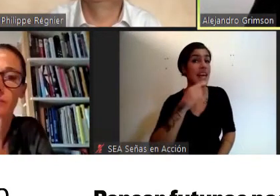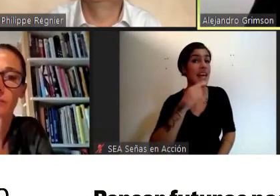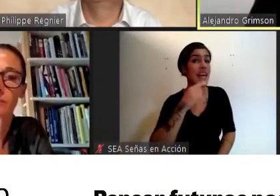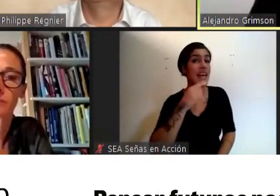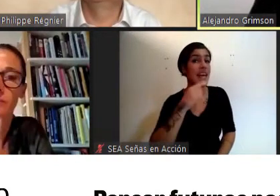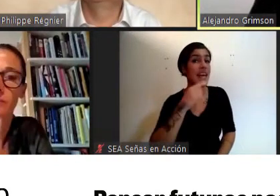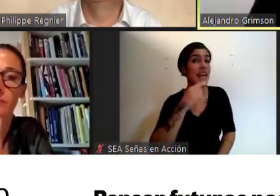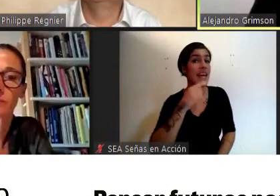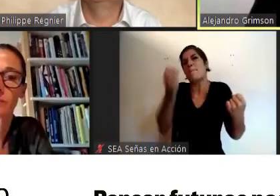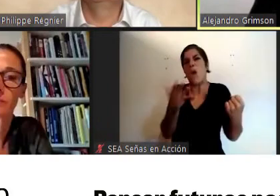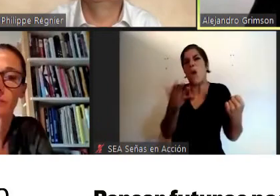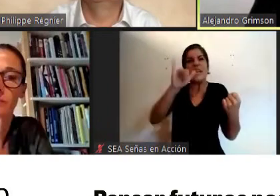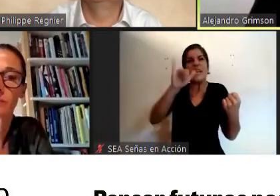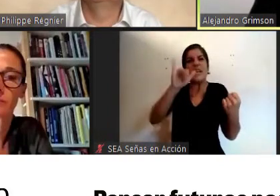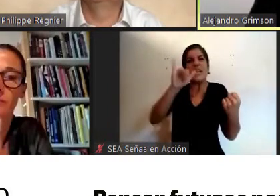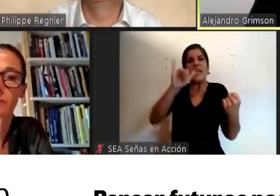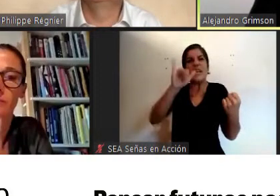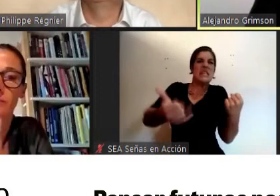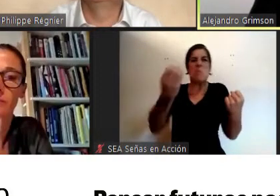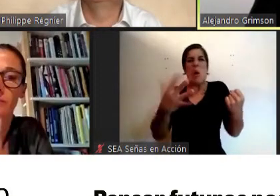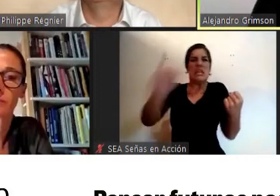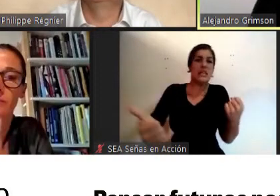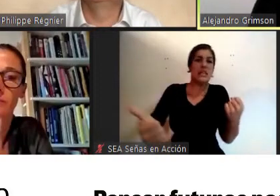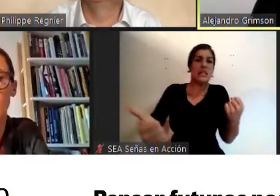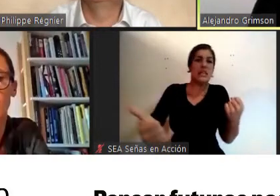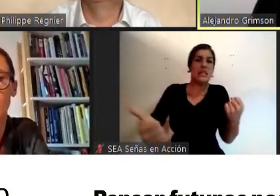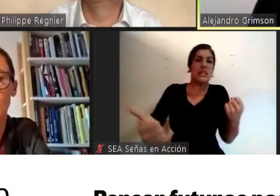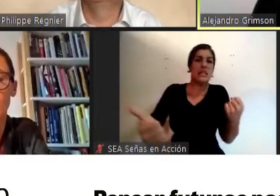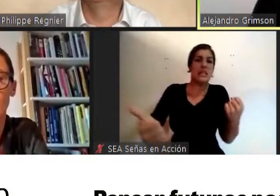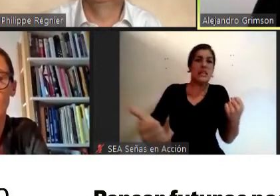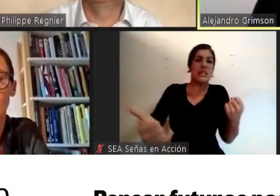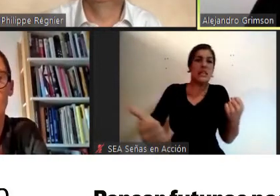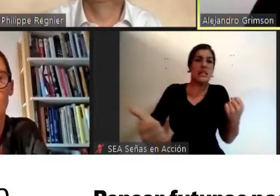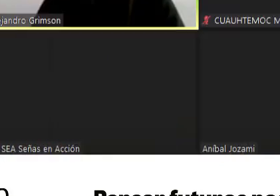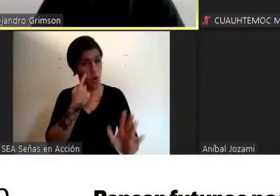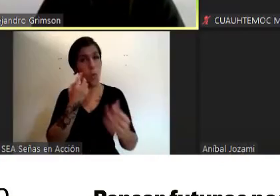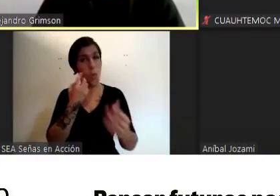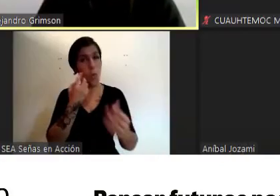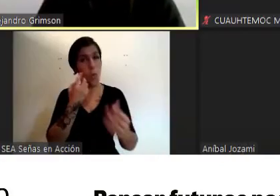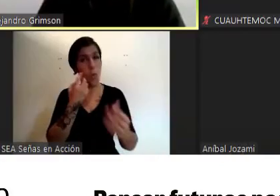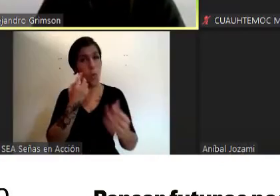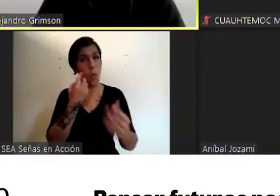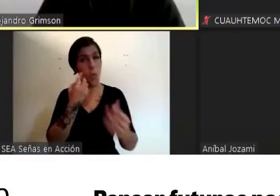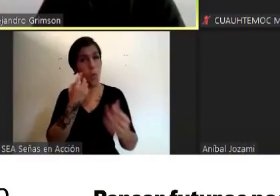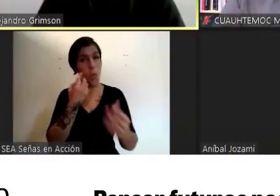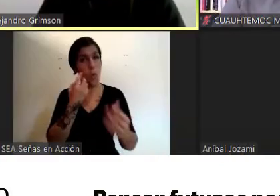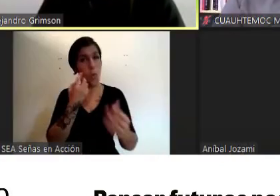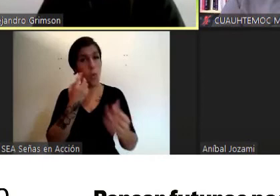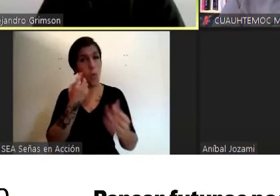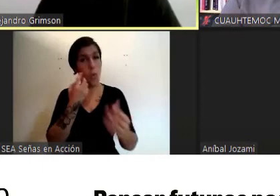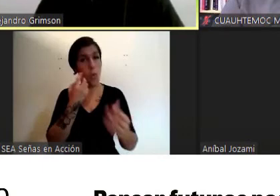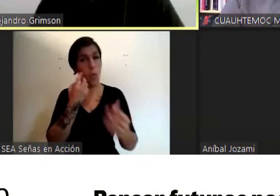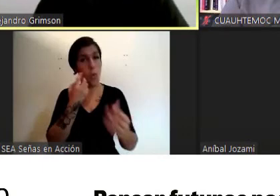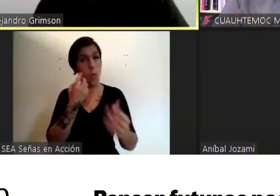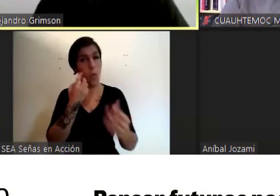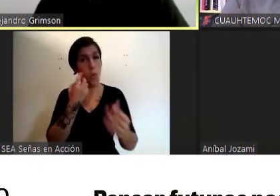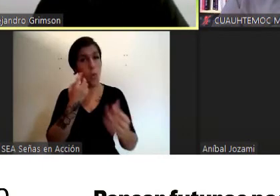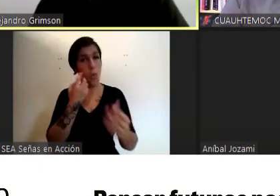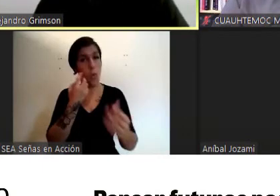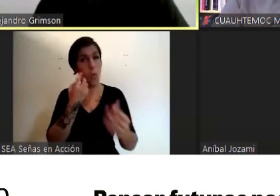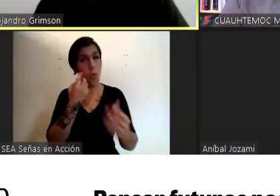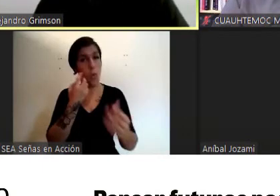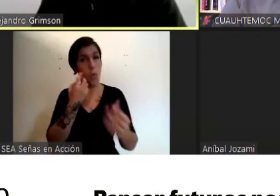en todos los contextos en una receta universal de que la crítica al poder sea una crítica a cada medida de un